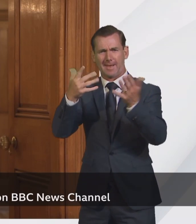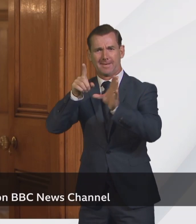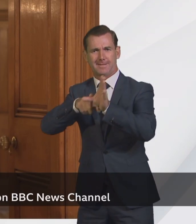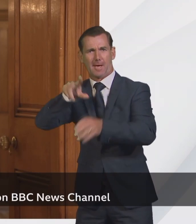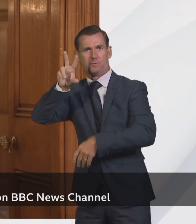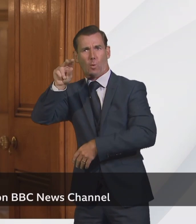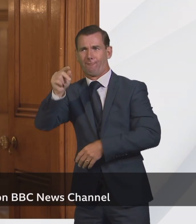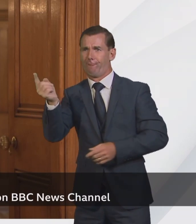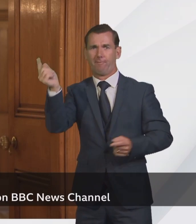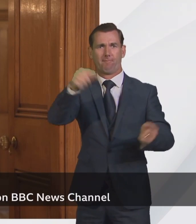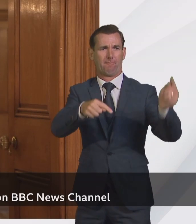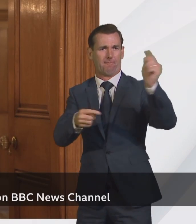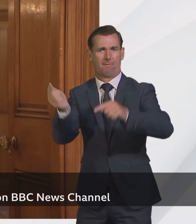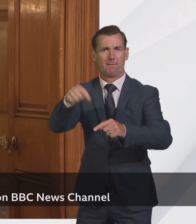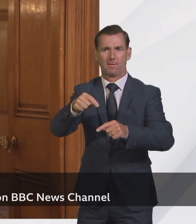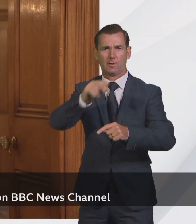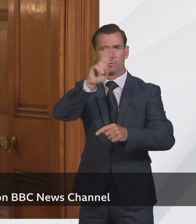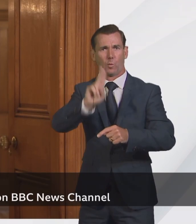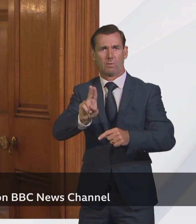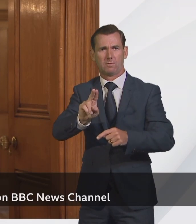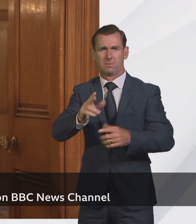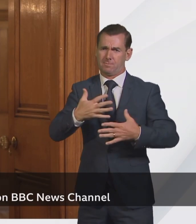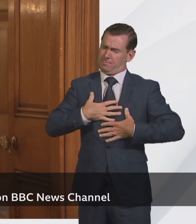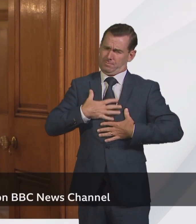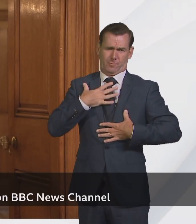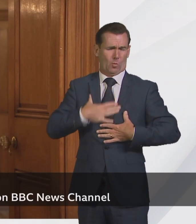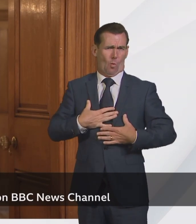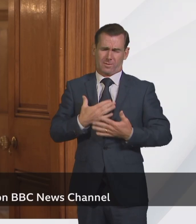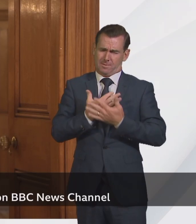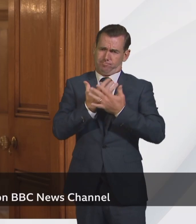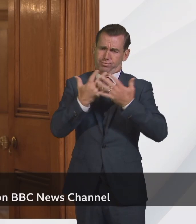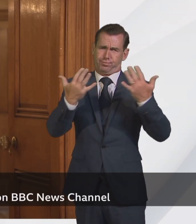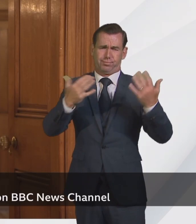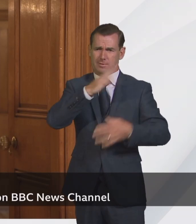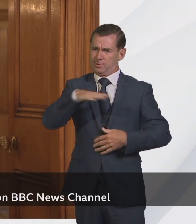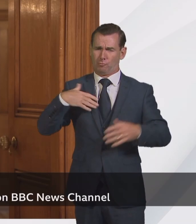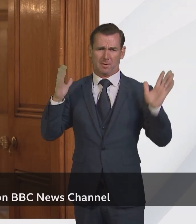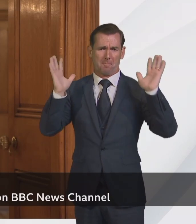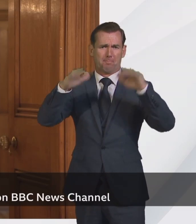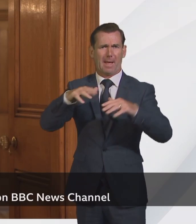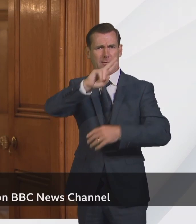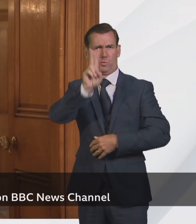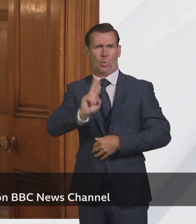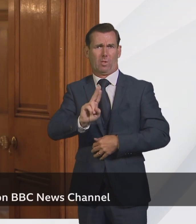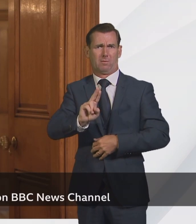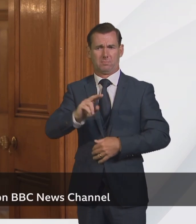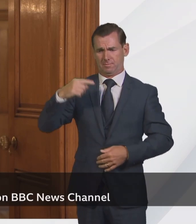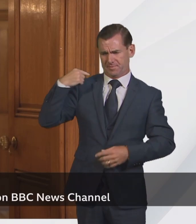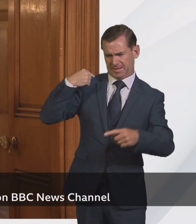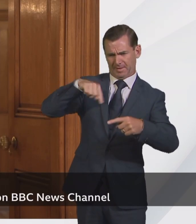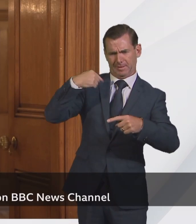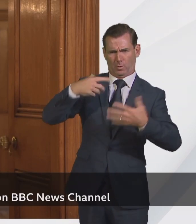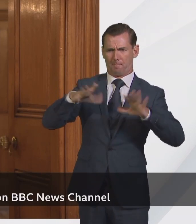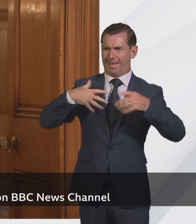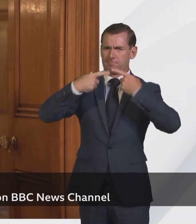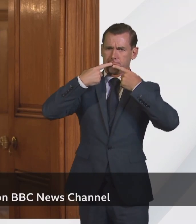12. We want as many children back in school as possible, which is why this week we announced